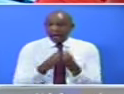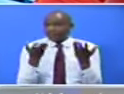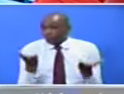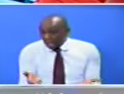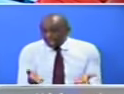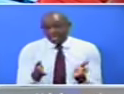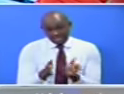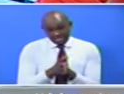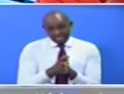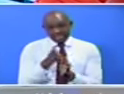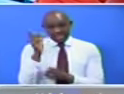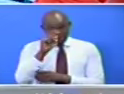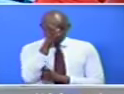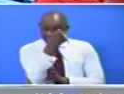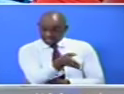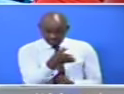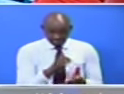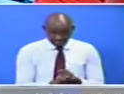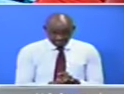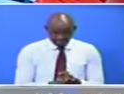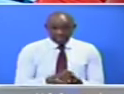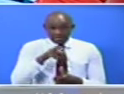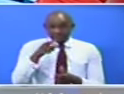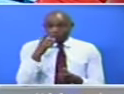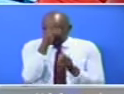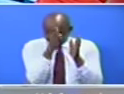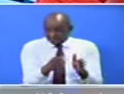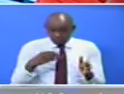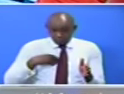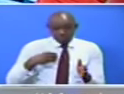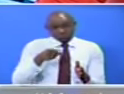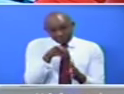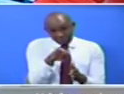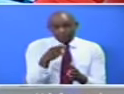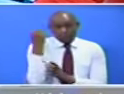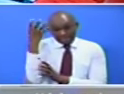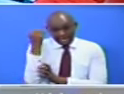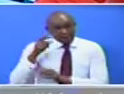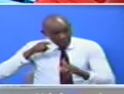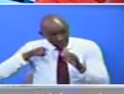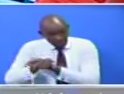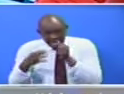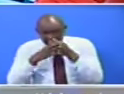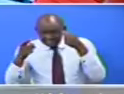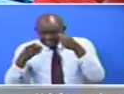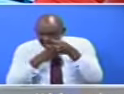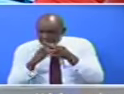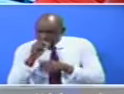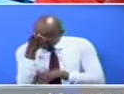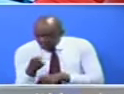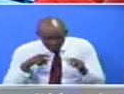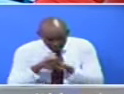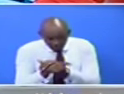Camp Toyoyo grounds in Nairobi. Wilberforce Lugogo grabbed the opener for Bandari in the 89th minute